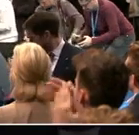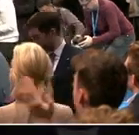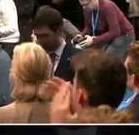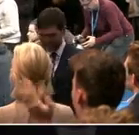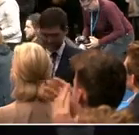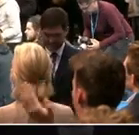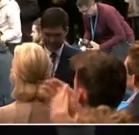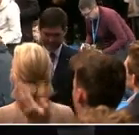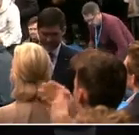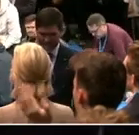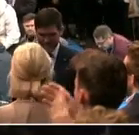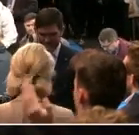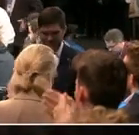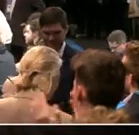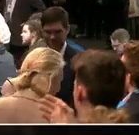Thanks so much. Thank you.